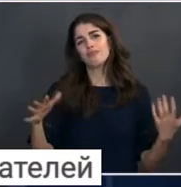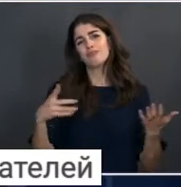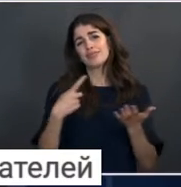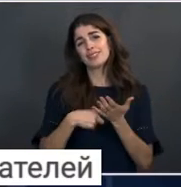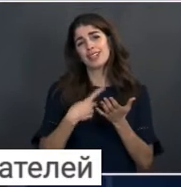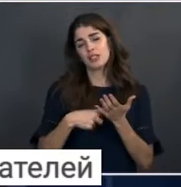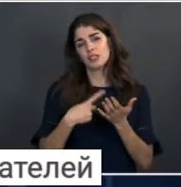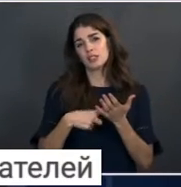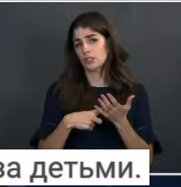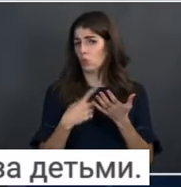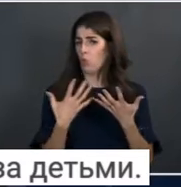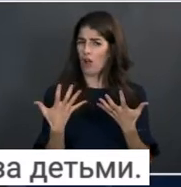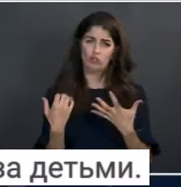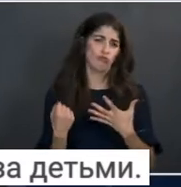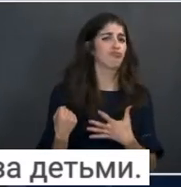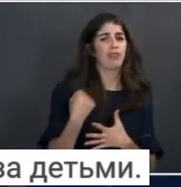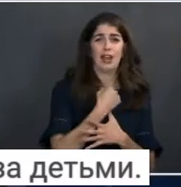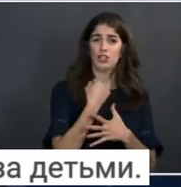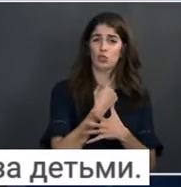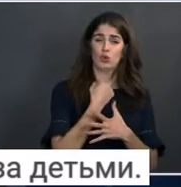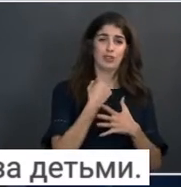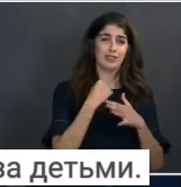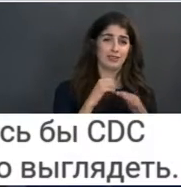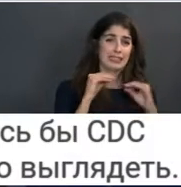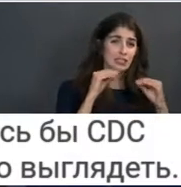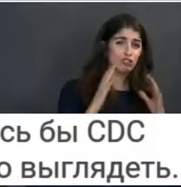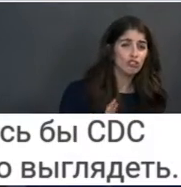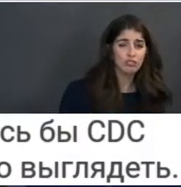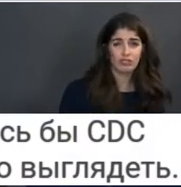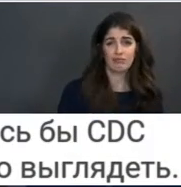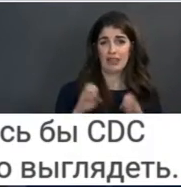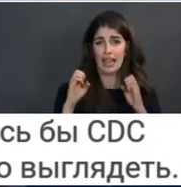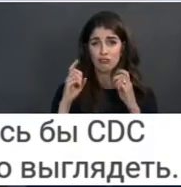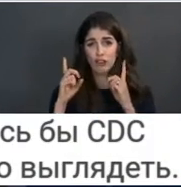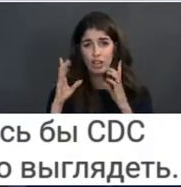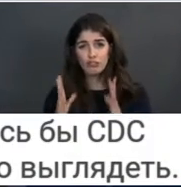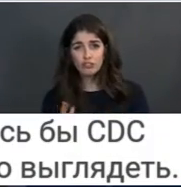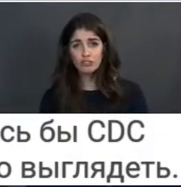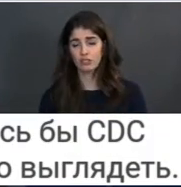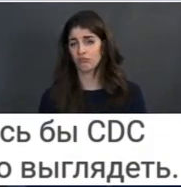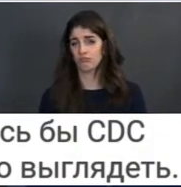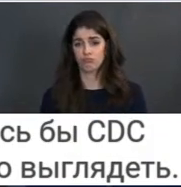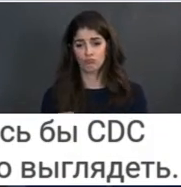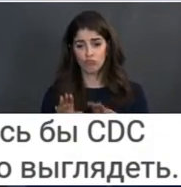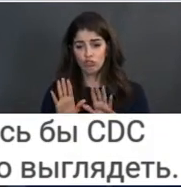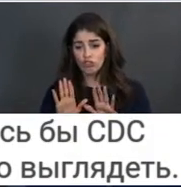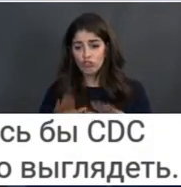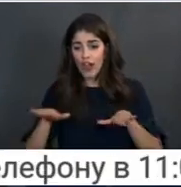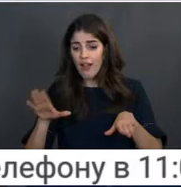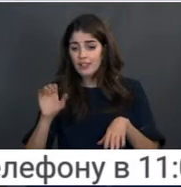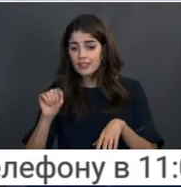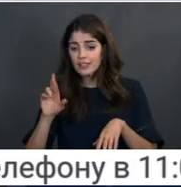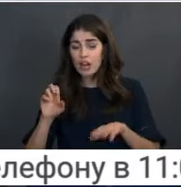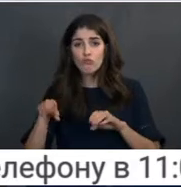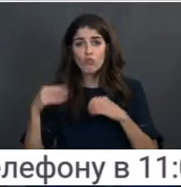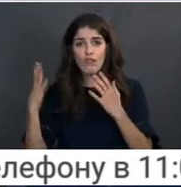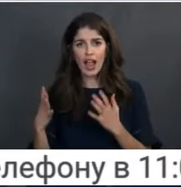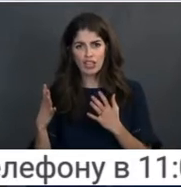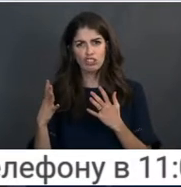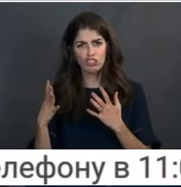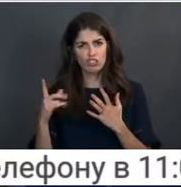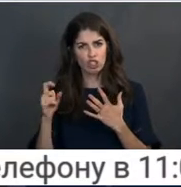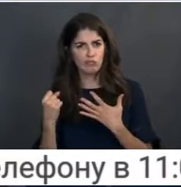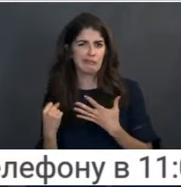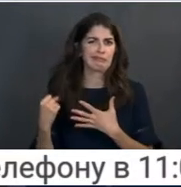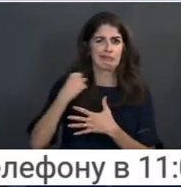course, of teachers and educators and child care providers. We'd certainly defer to CDC on what that should look like, and they may speak to